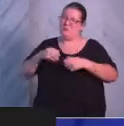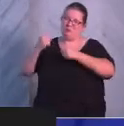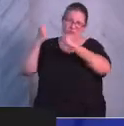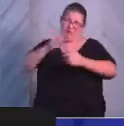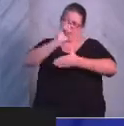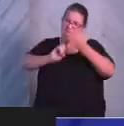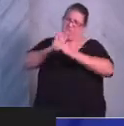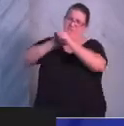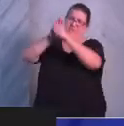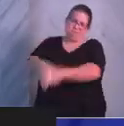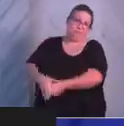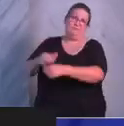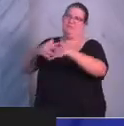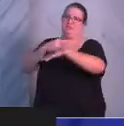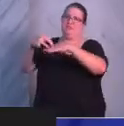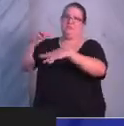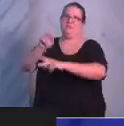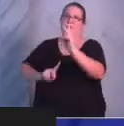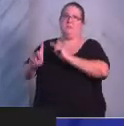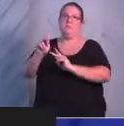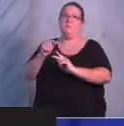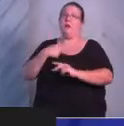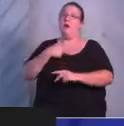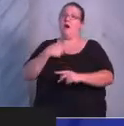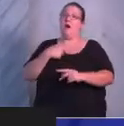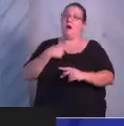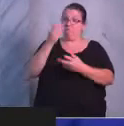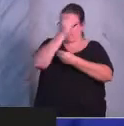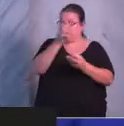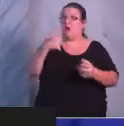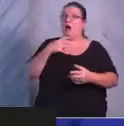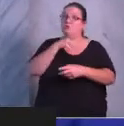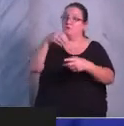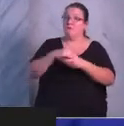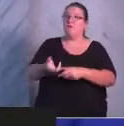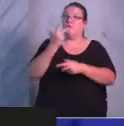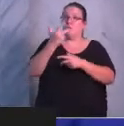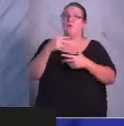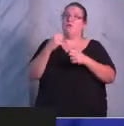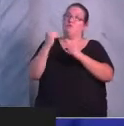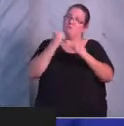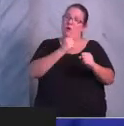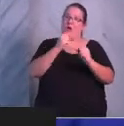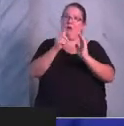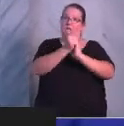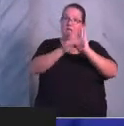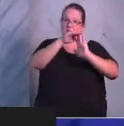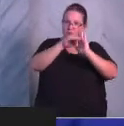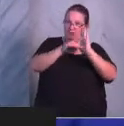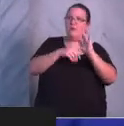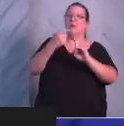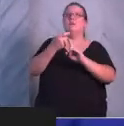towards Indigenous people. I will say that I had the opportunity to participate in 3 very meaningful pieces of legislation that were calls from the